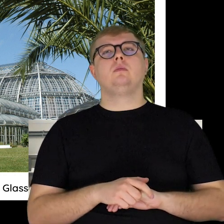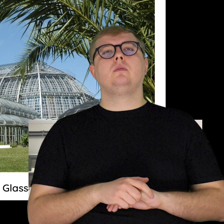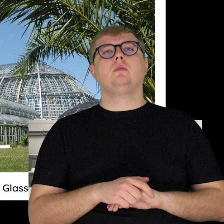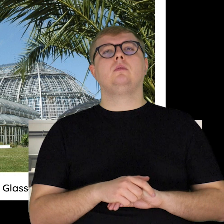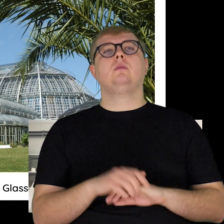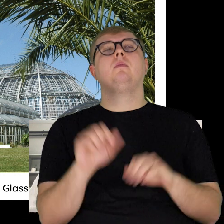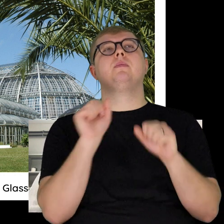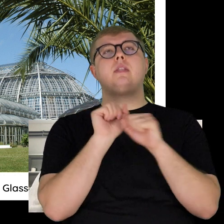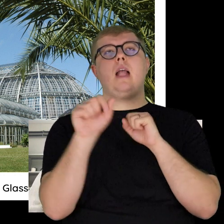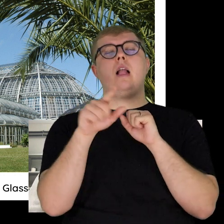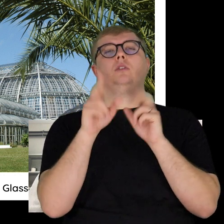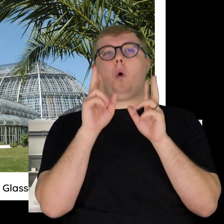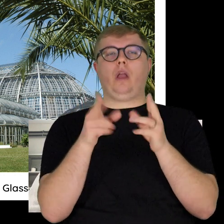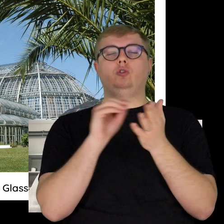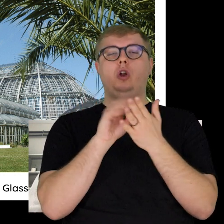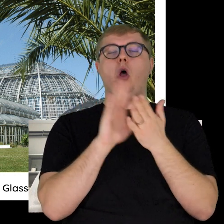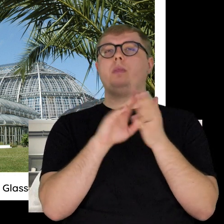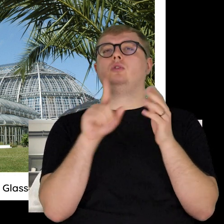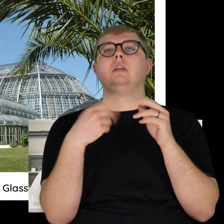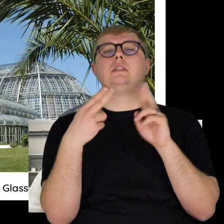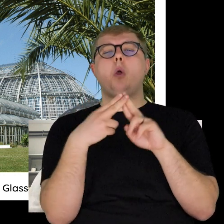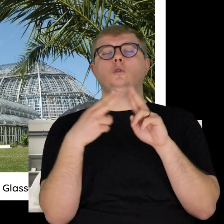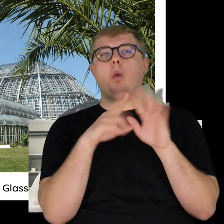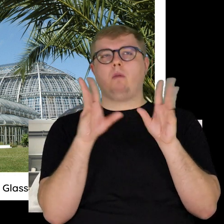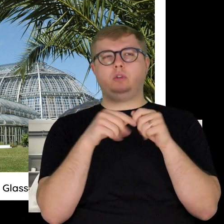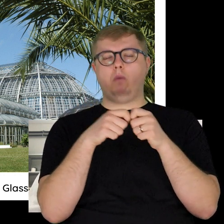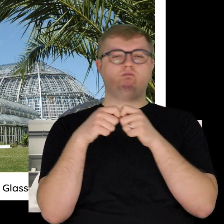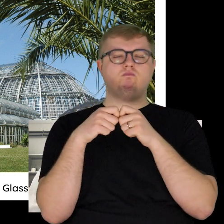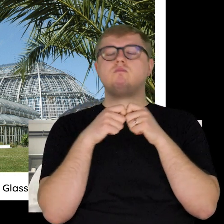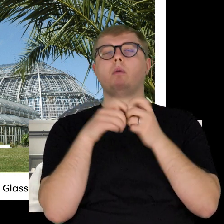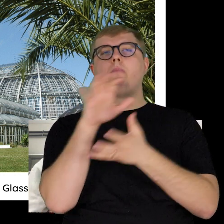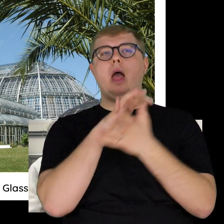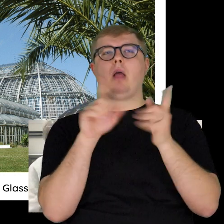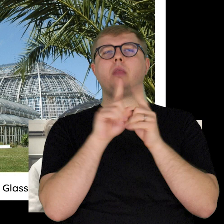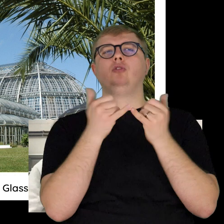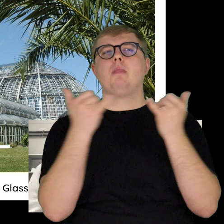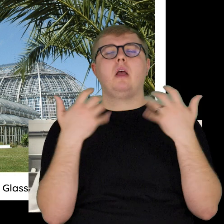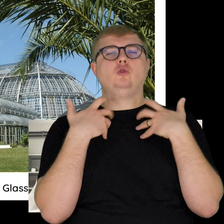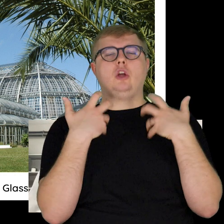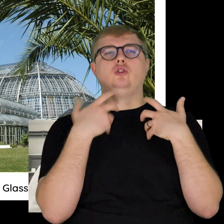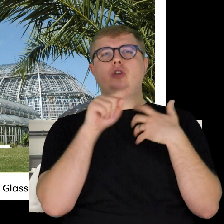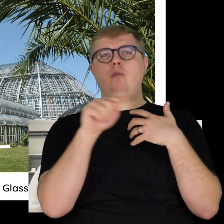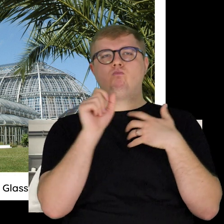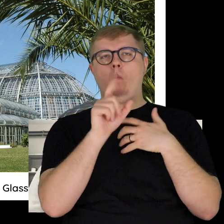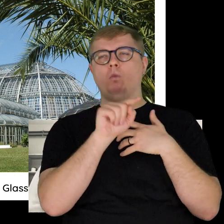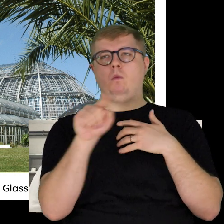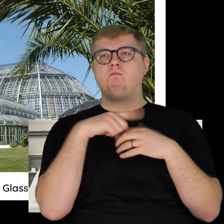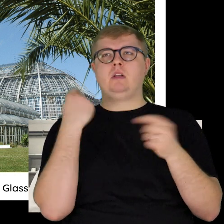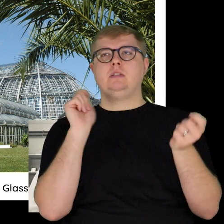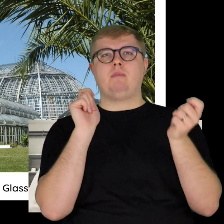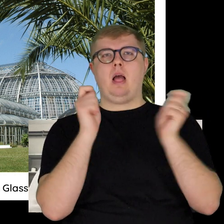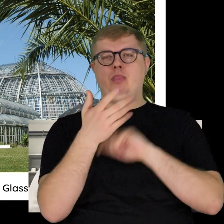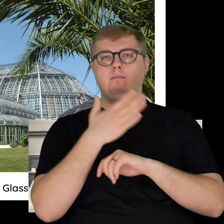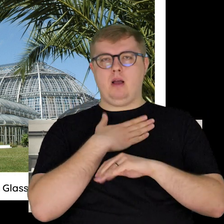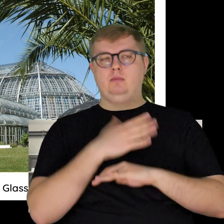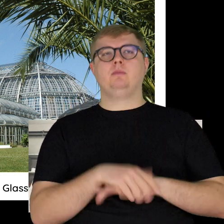and to the other forms of life that exist on this planet. And it's kind of clear that